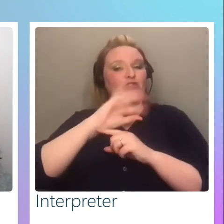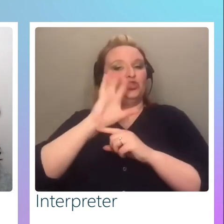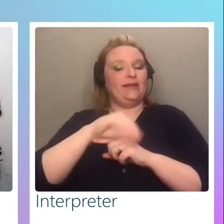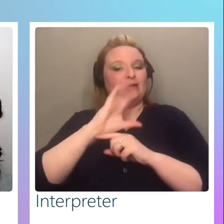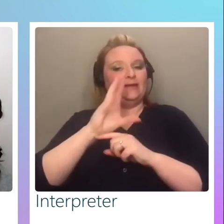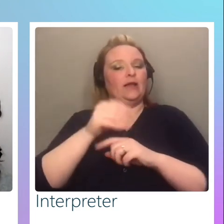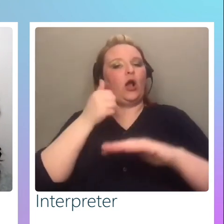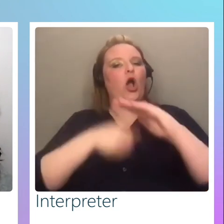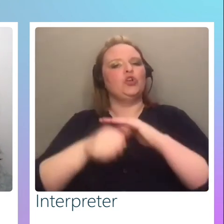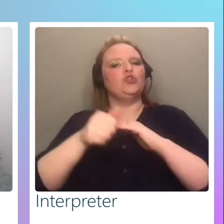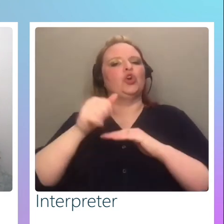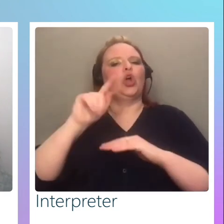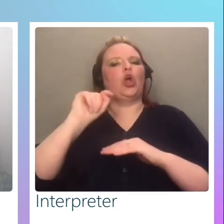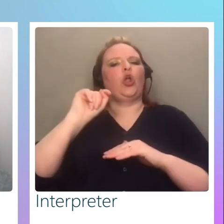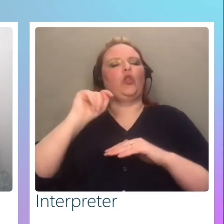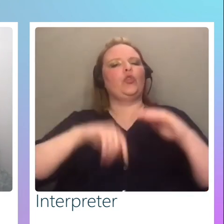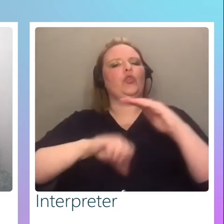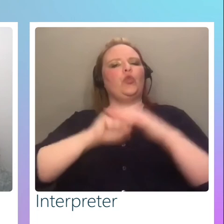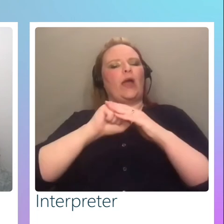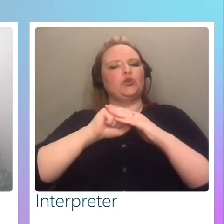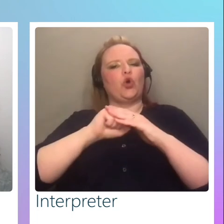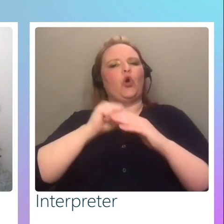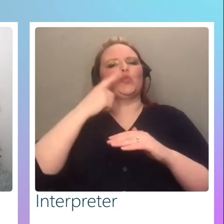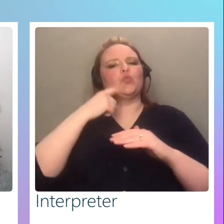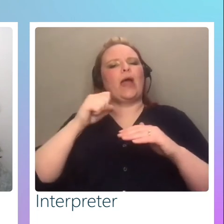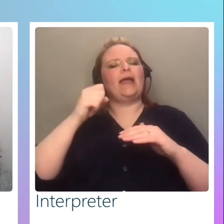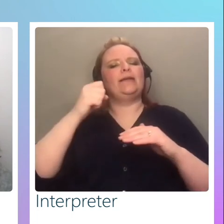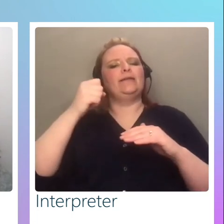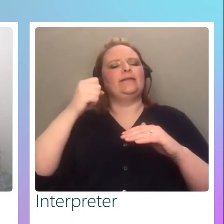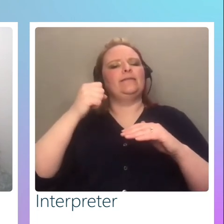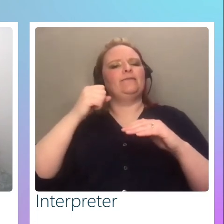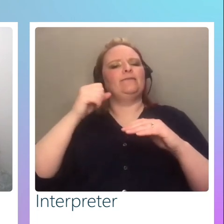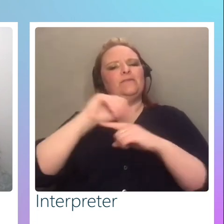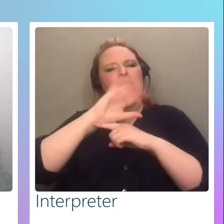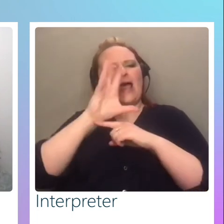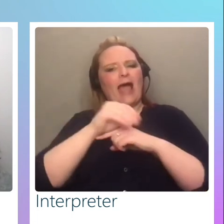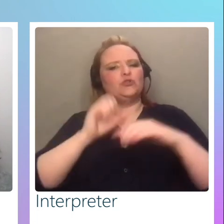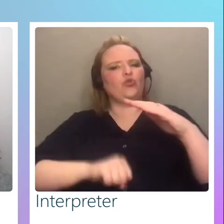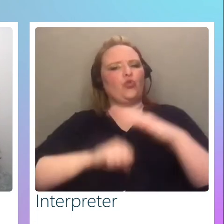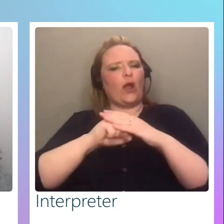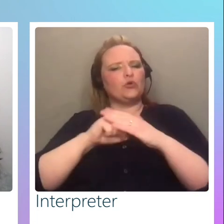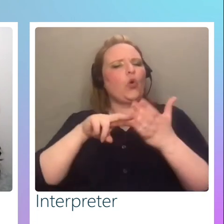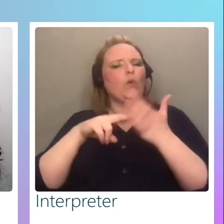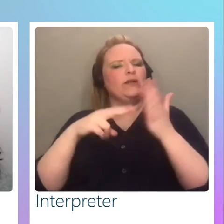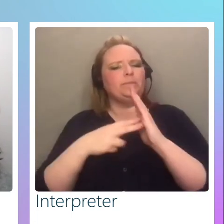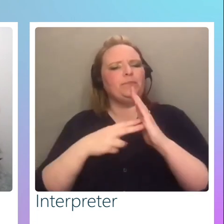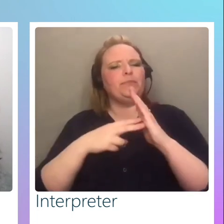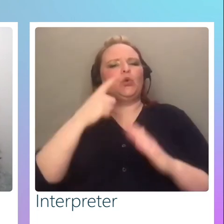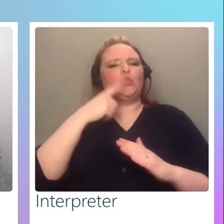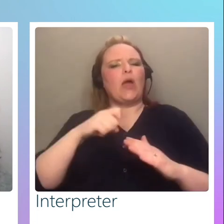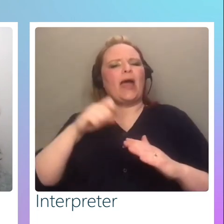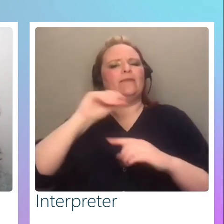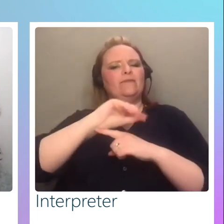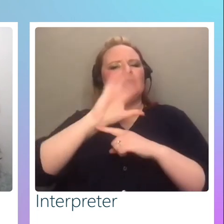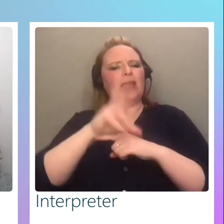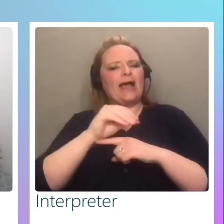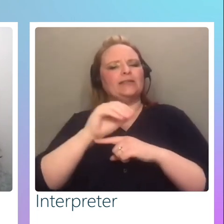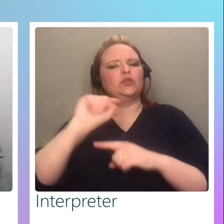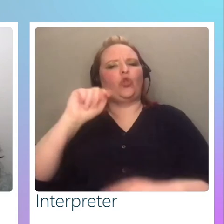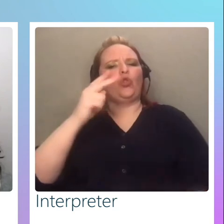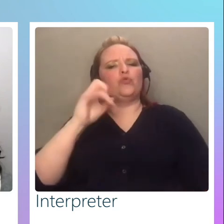flash threshold, red flash threshold, unquote. Can you expand more on what red flash threshold